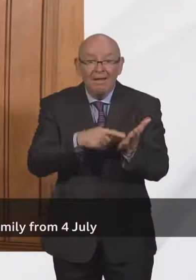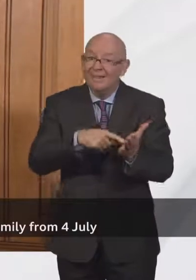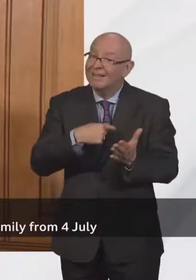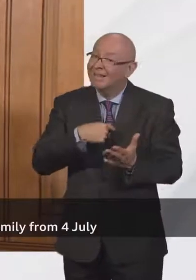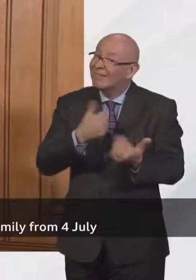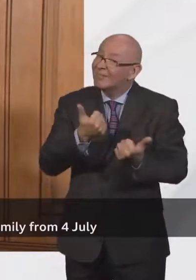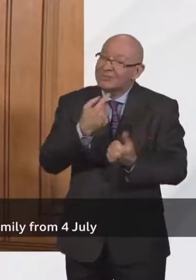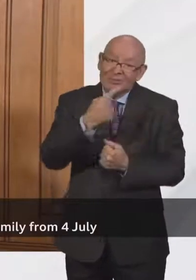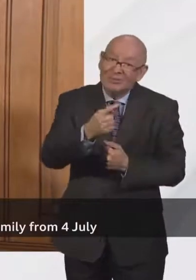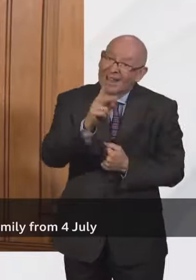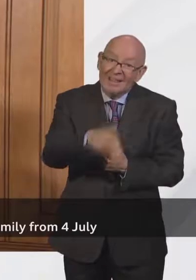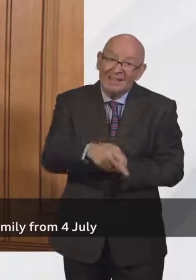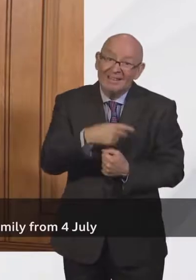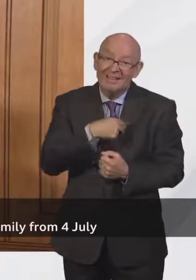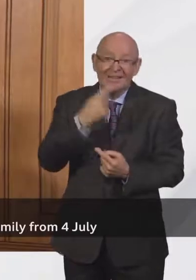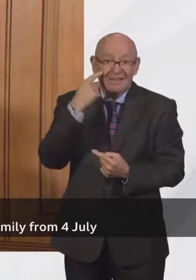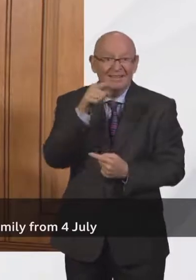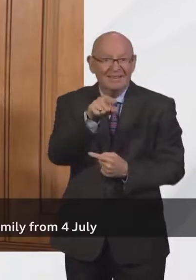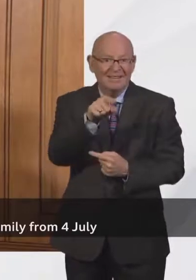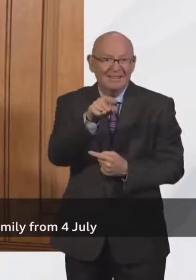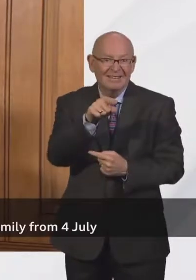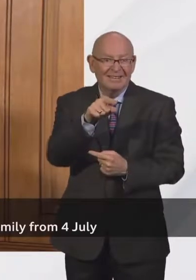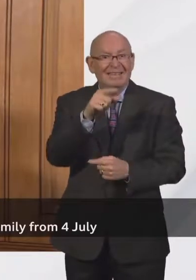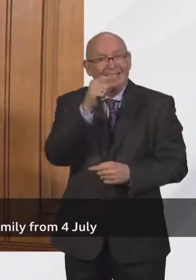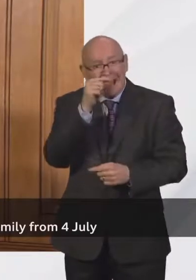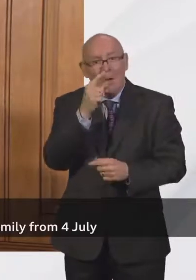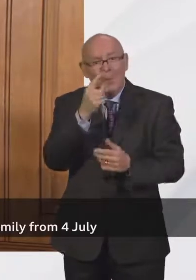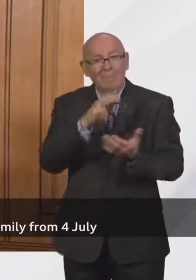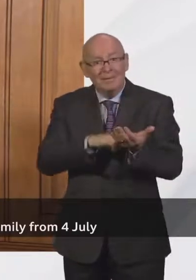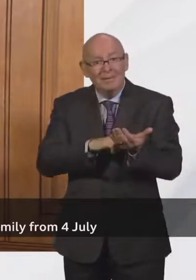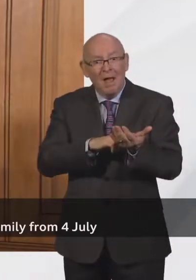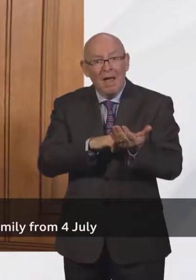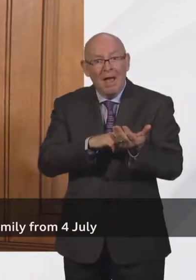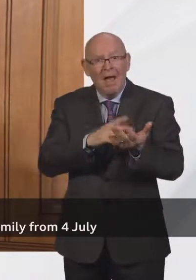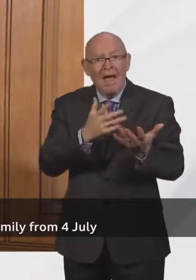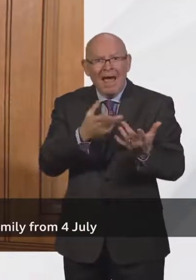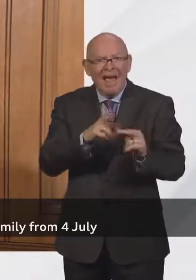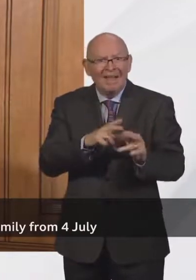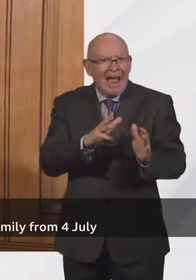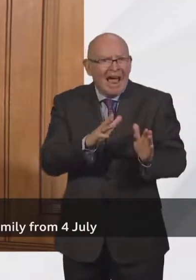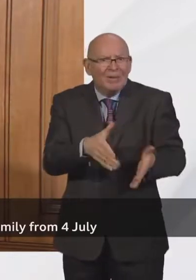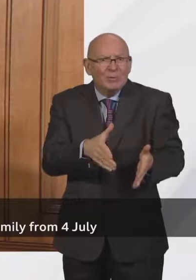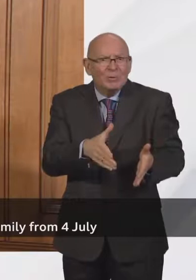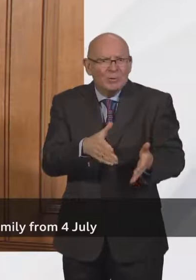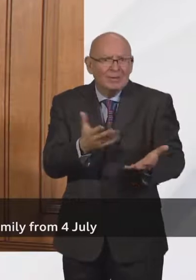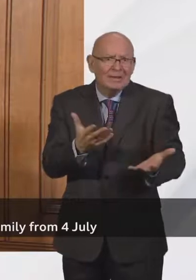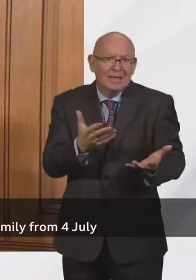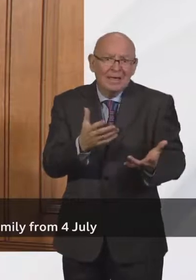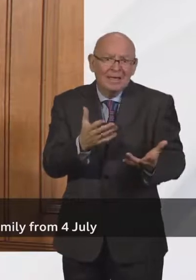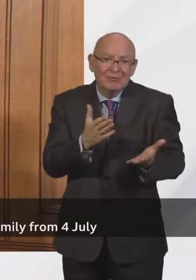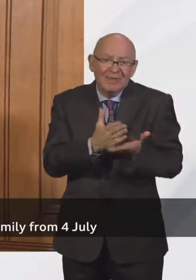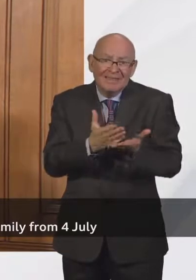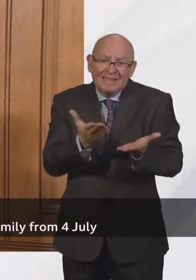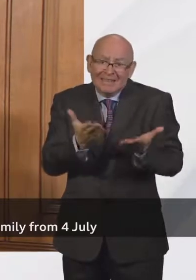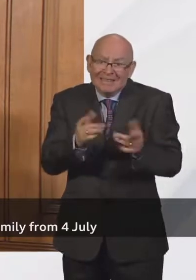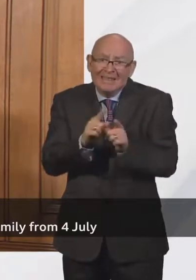mitigation measures are properly applied and people adhere to them. So there is a way to do that, and that's what the new rules say. In terms of the